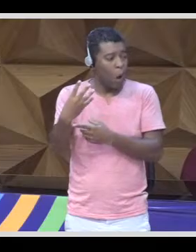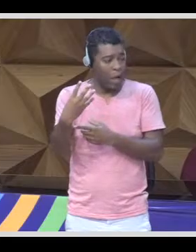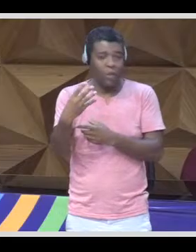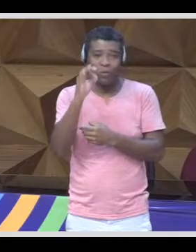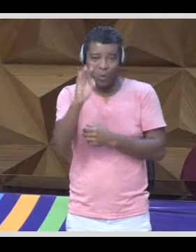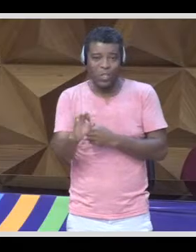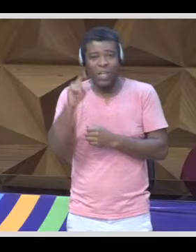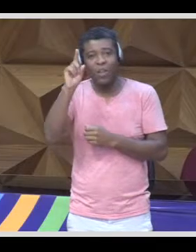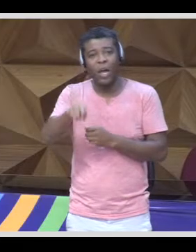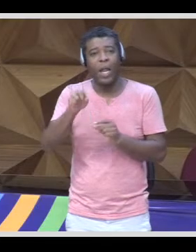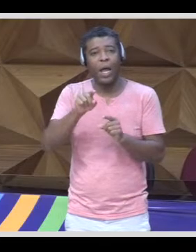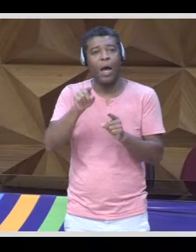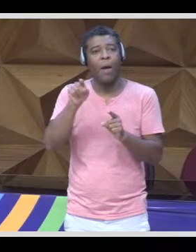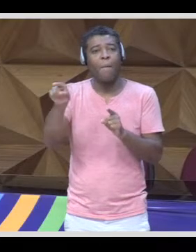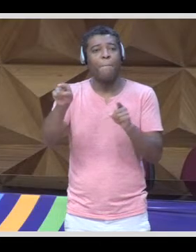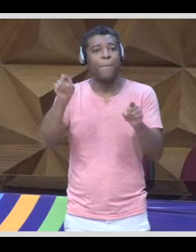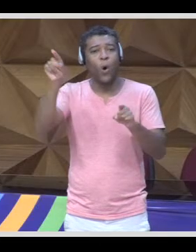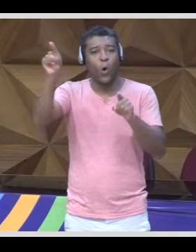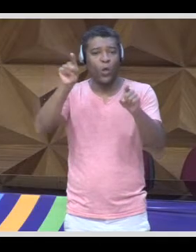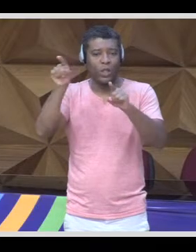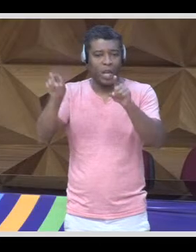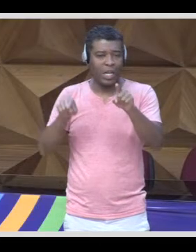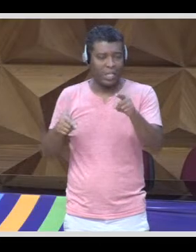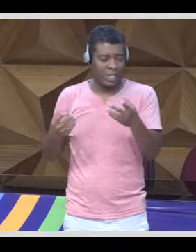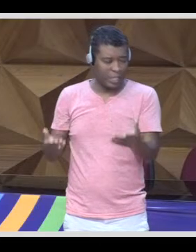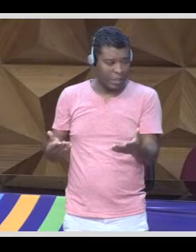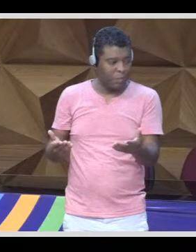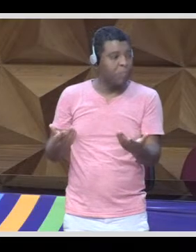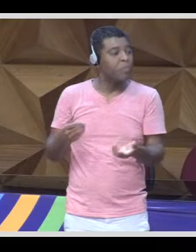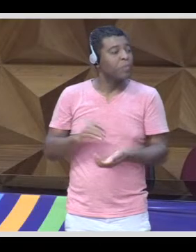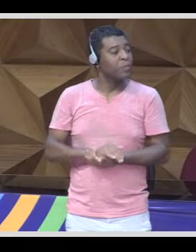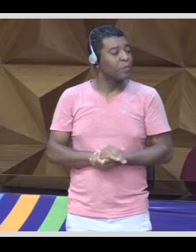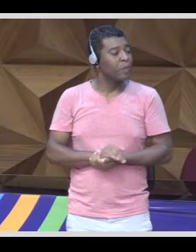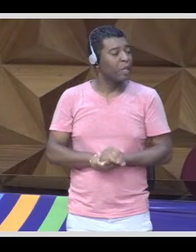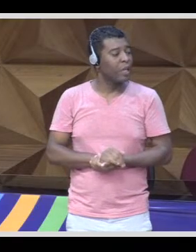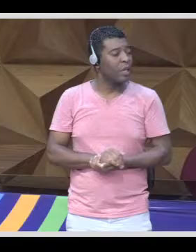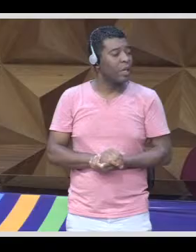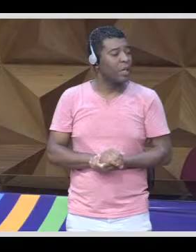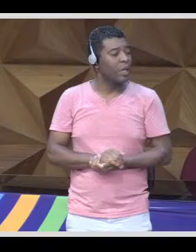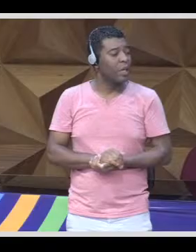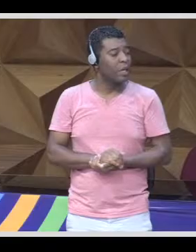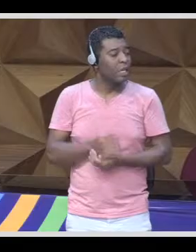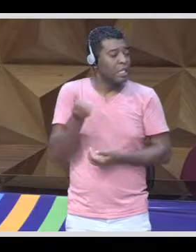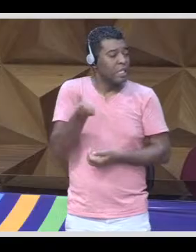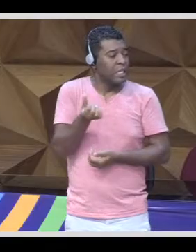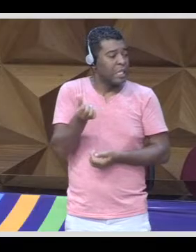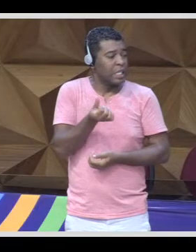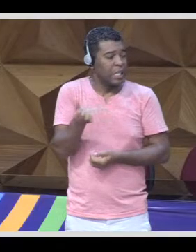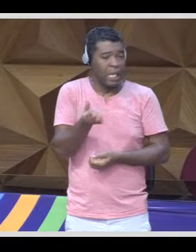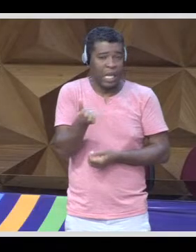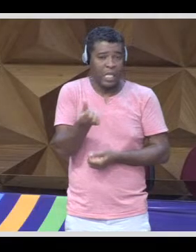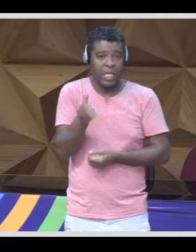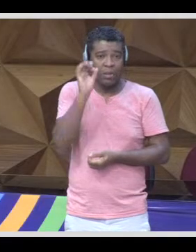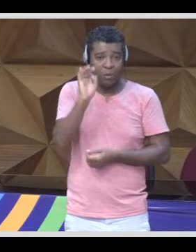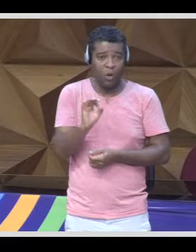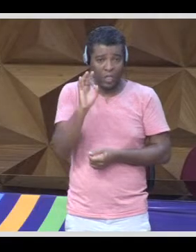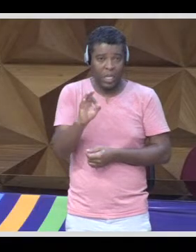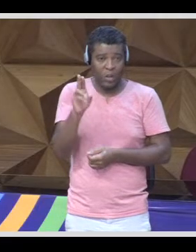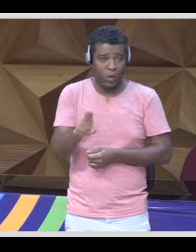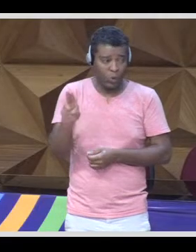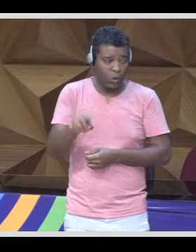sample that we analyzed, and 4% of the interactions. Yet, from 60